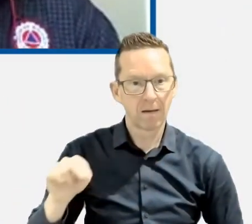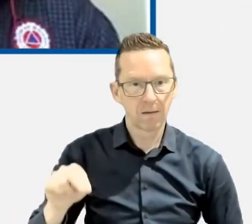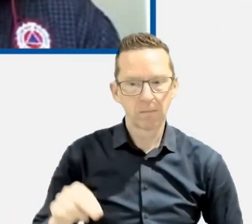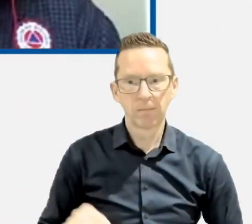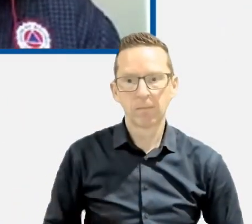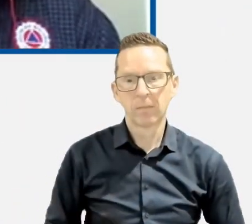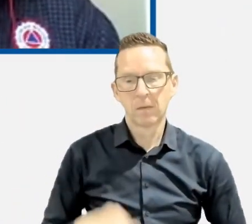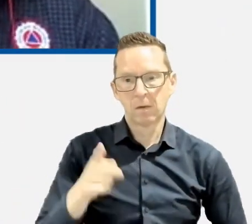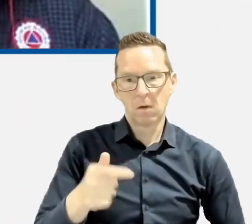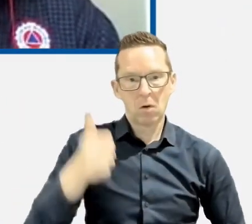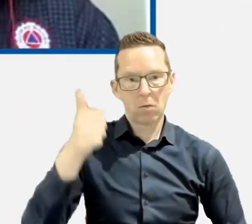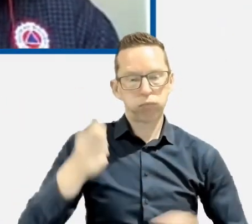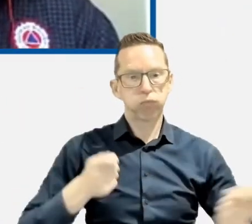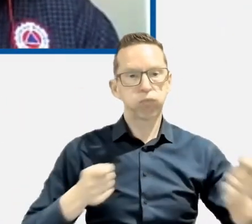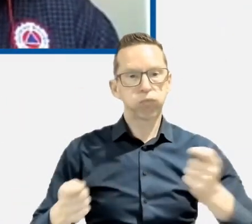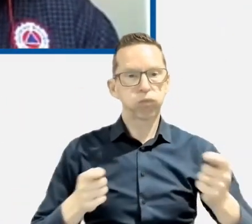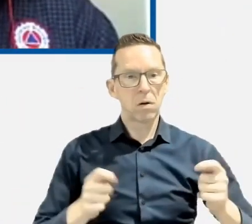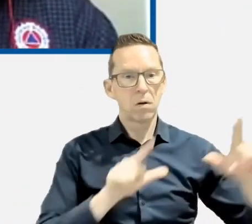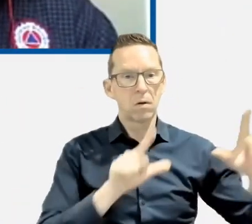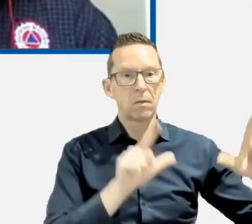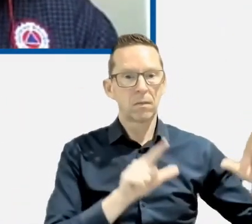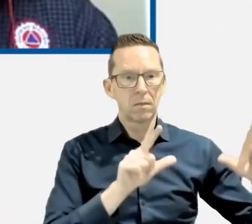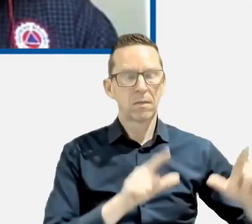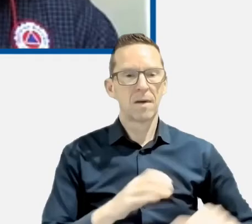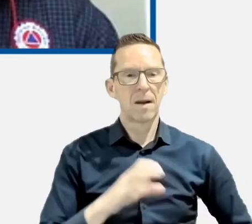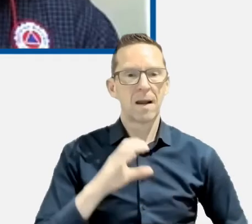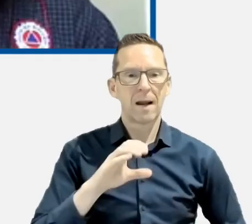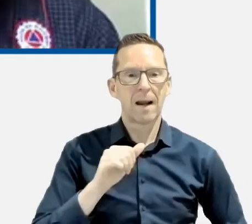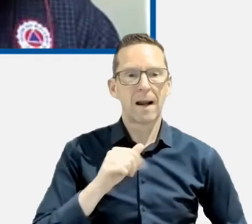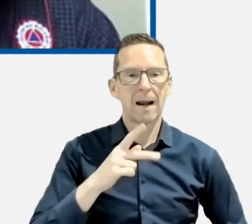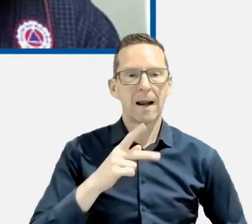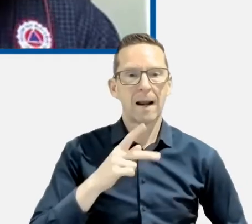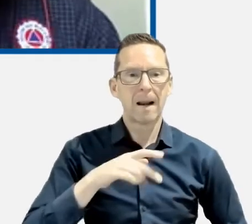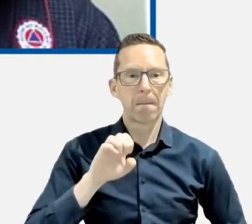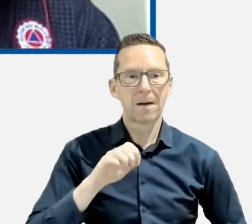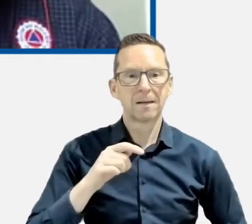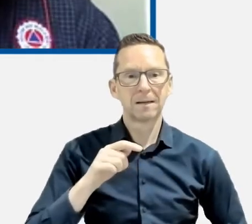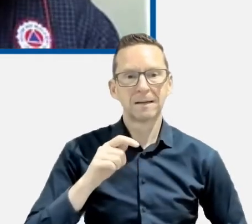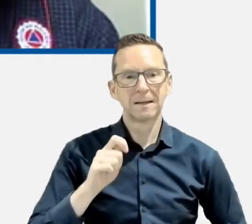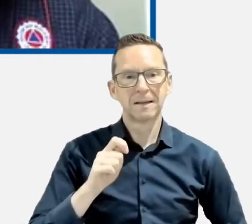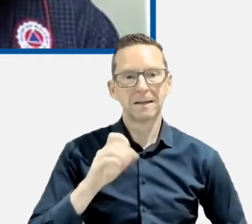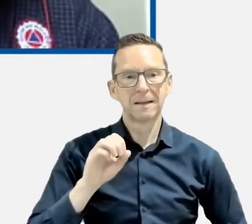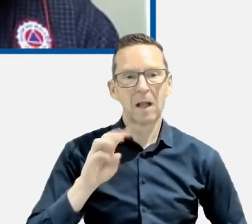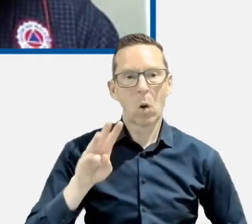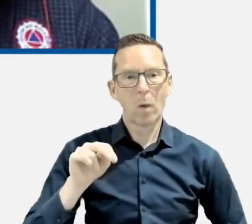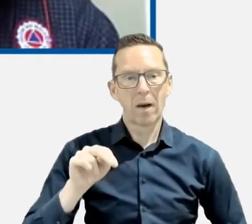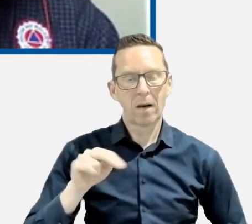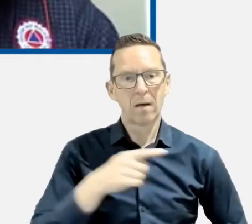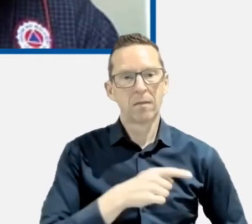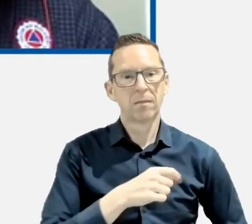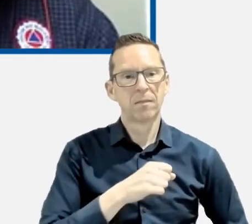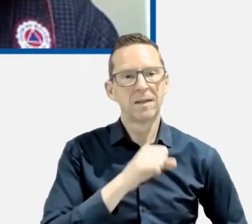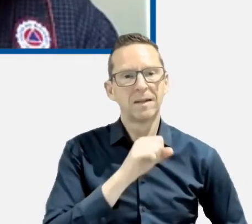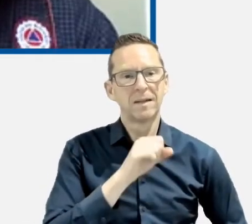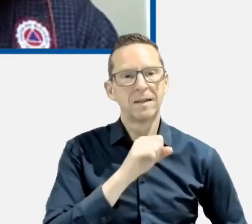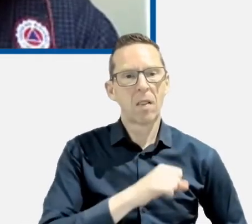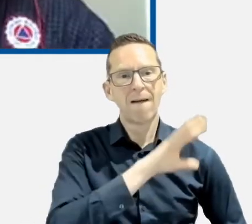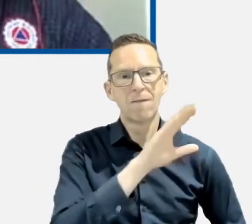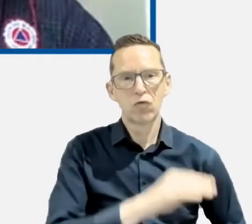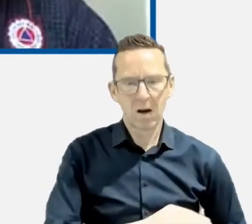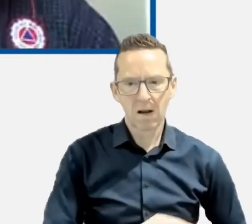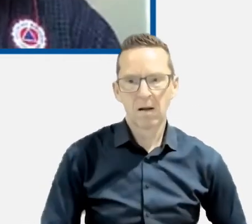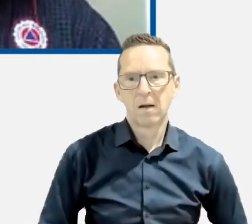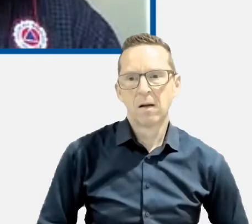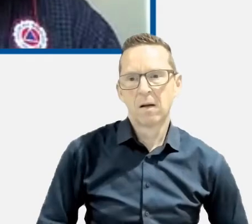information, my PhD was in Cape Town at the University of Cape Town, and so I like Cape Town very much. It's almost my third city after